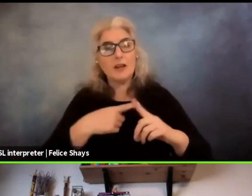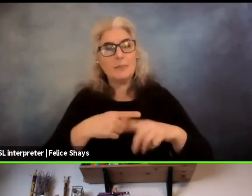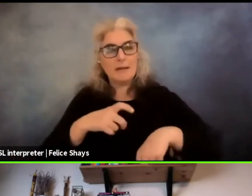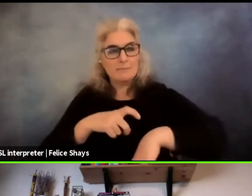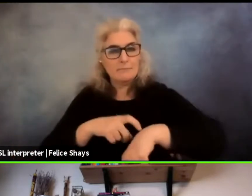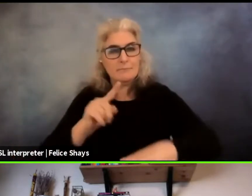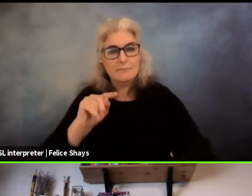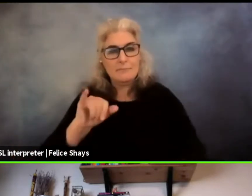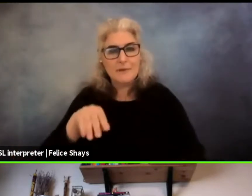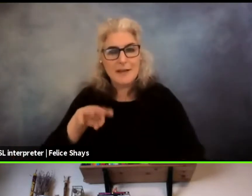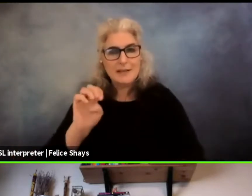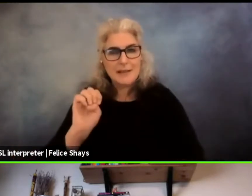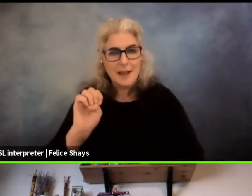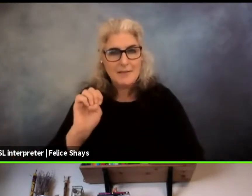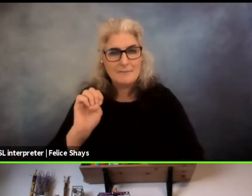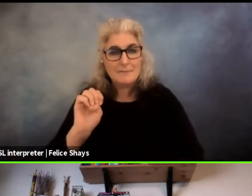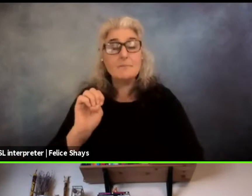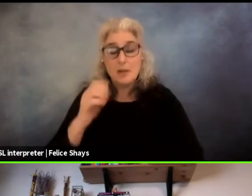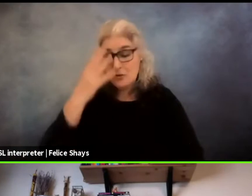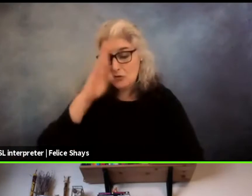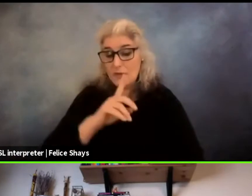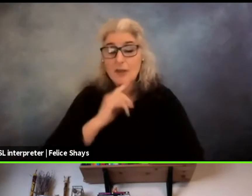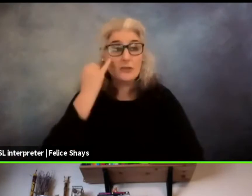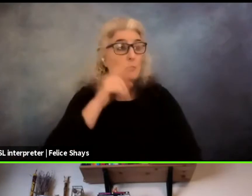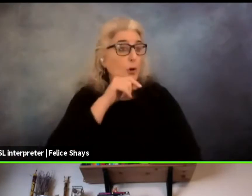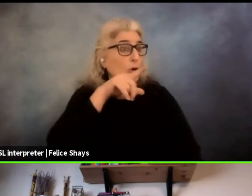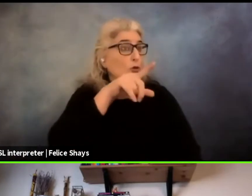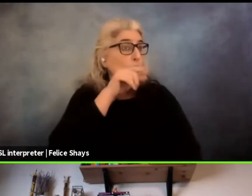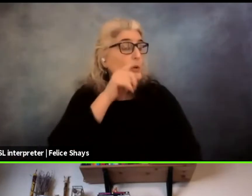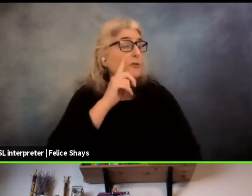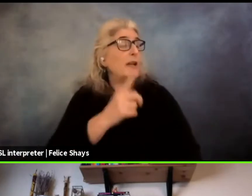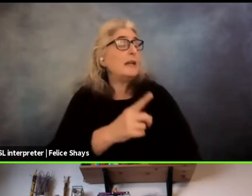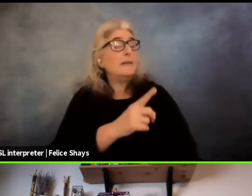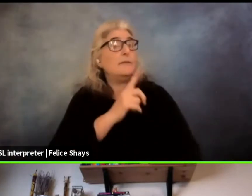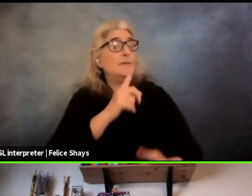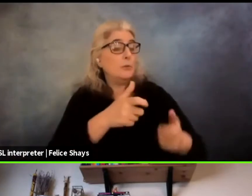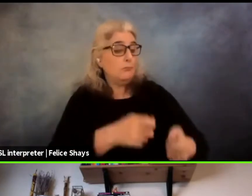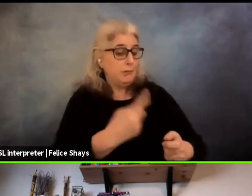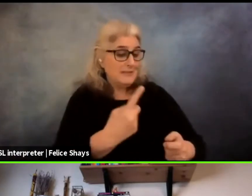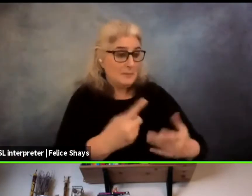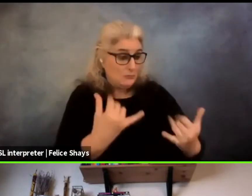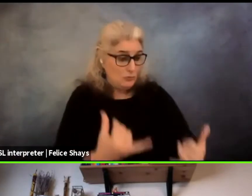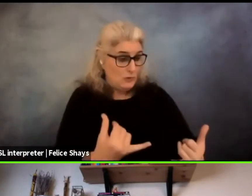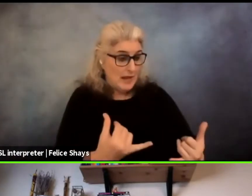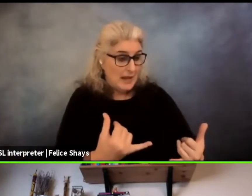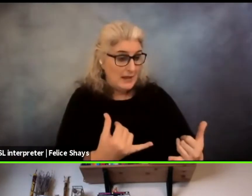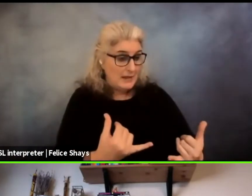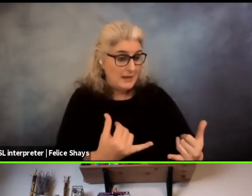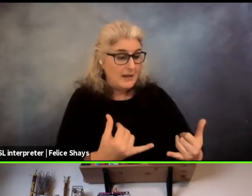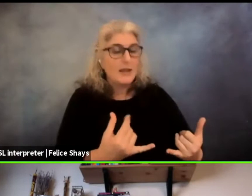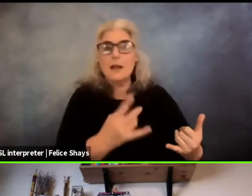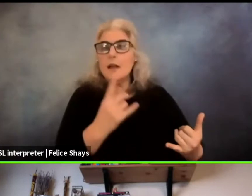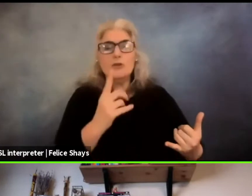Twitter, you're traceable. What you said today is available forever unless you delete it. And if